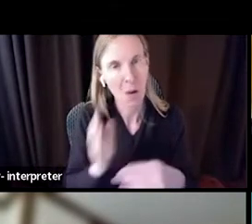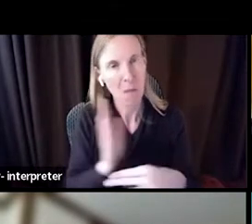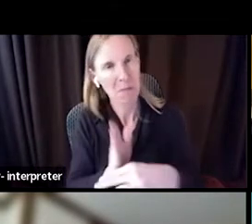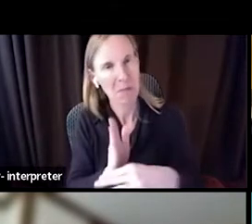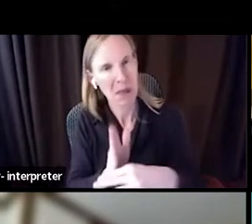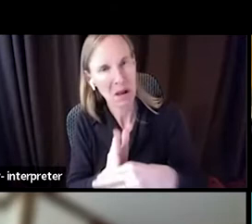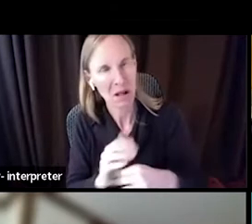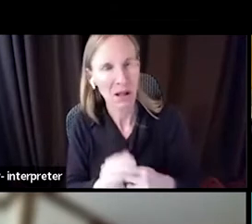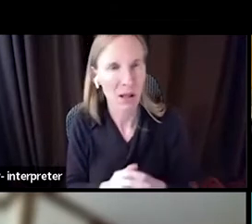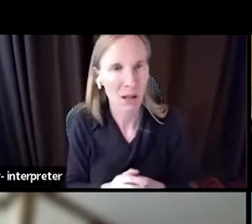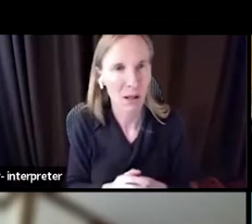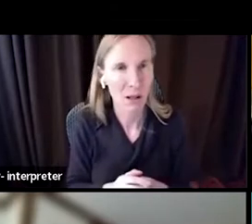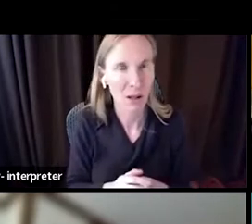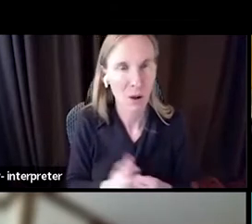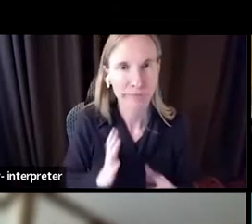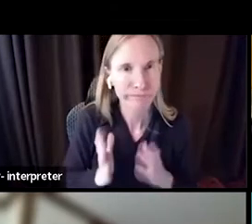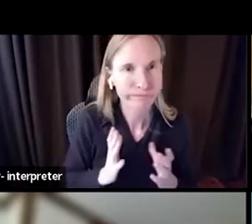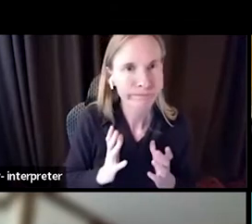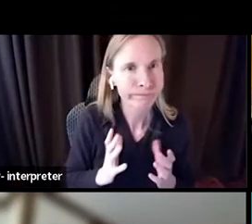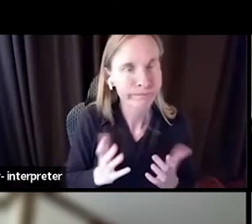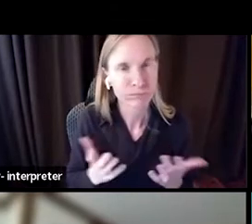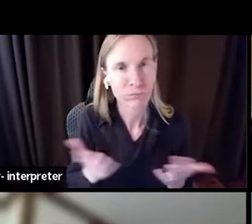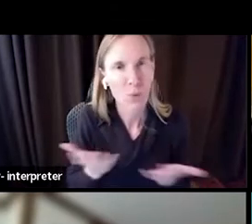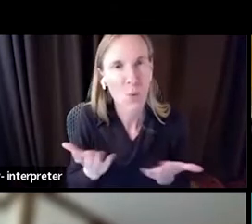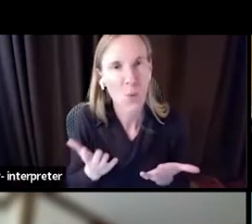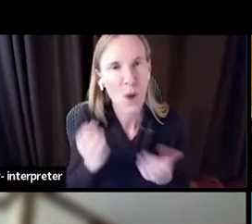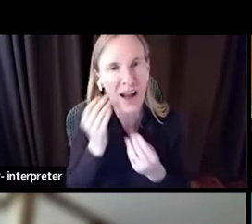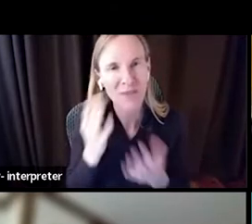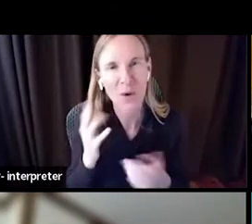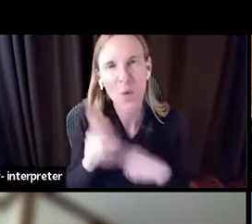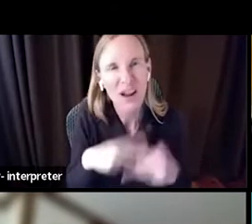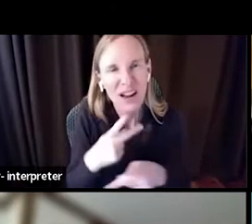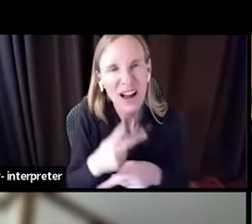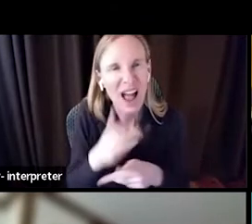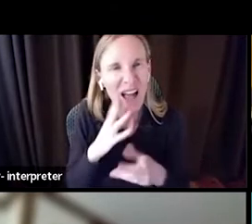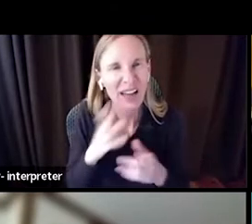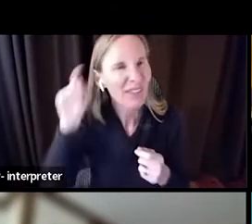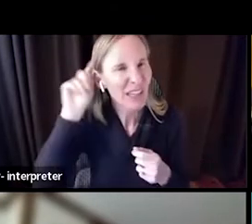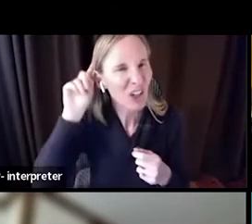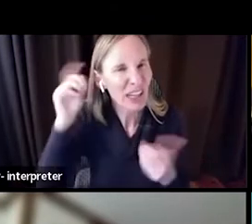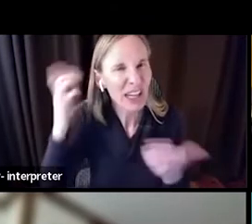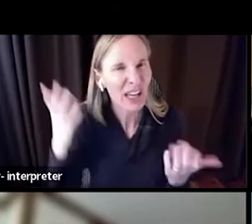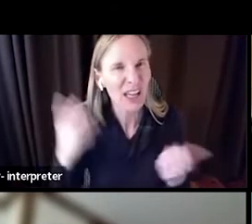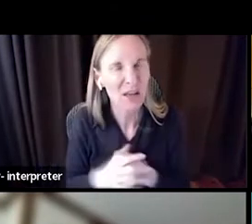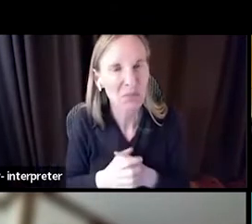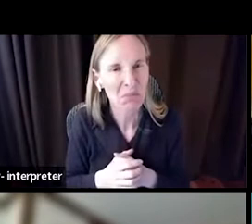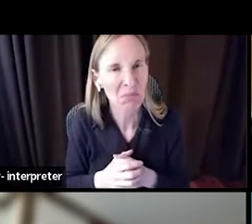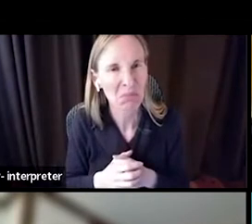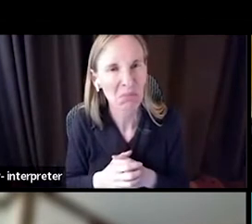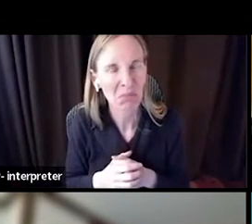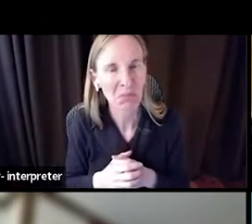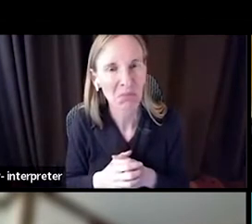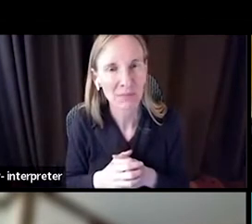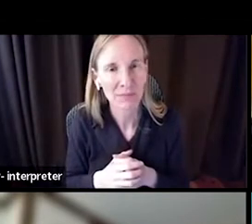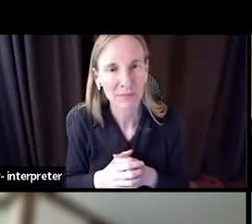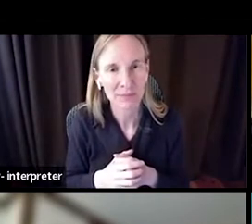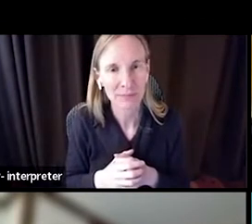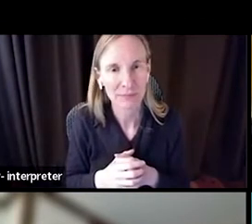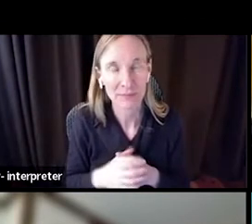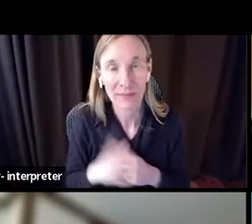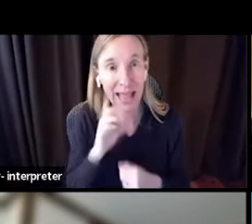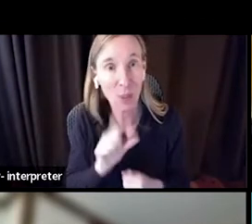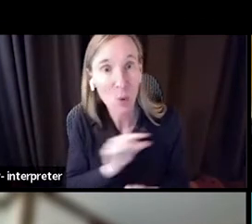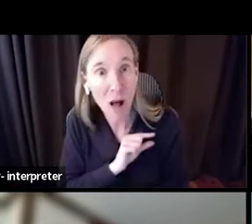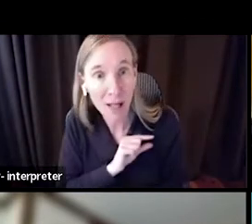or do we have any information on the actual hearing aid itself and the quality?